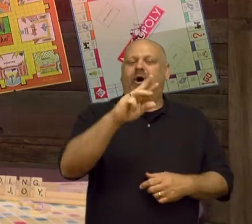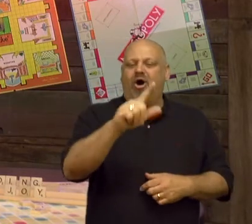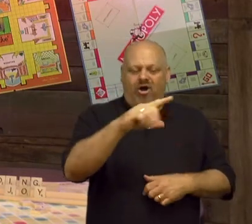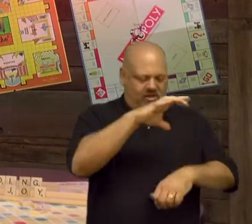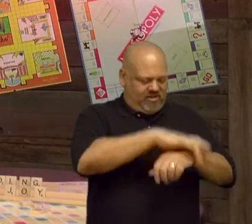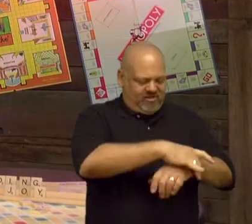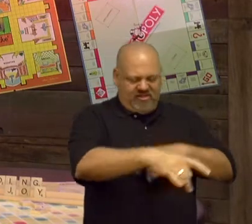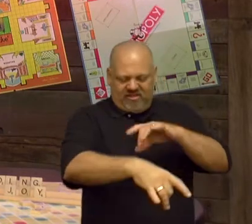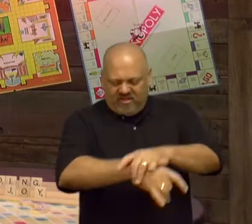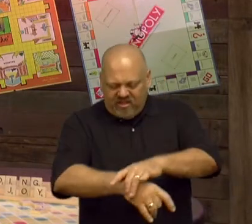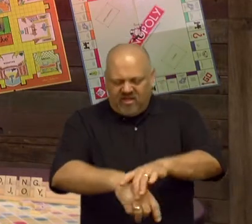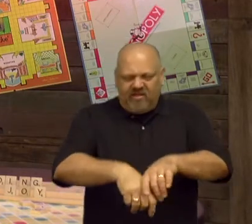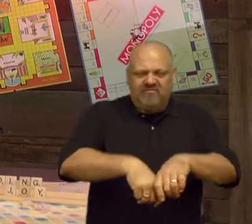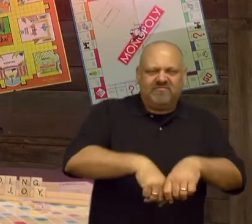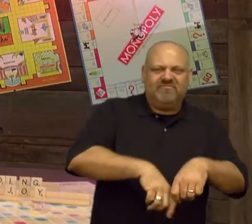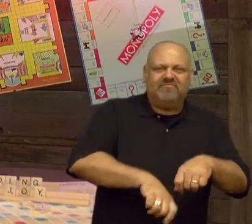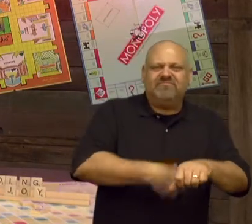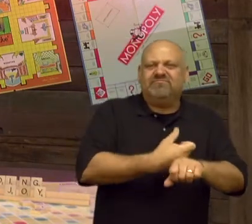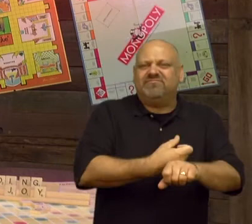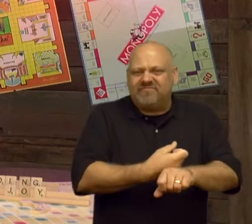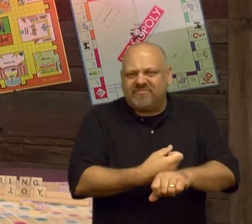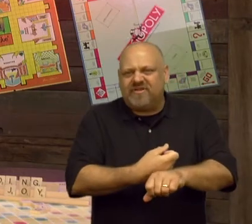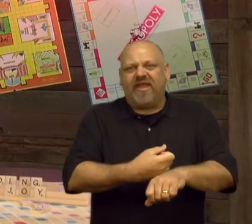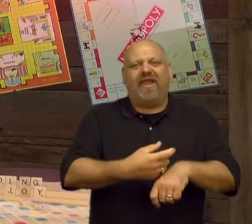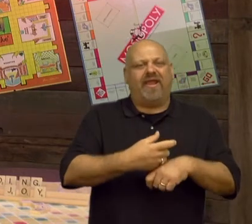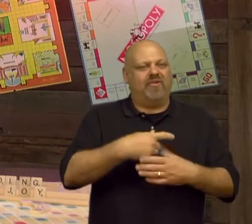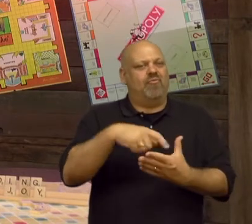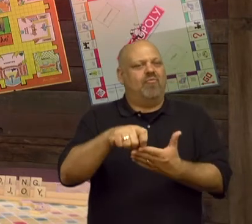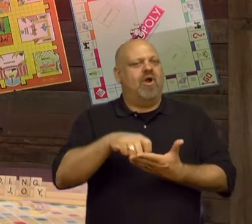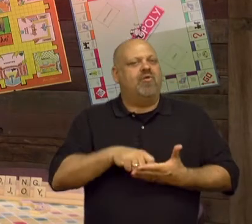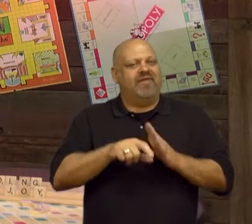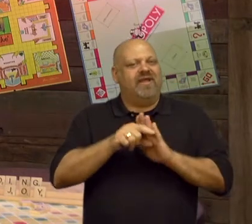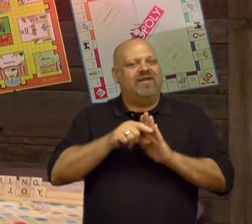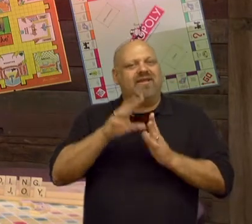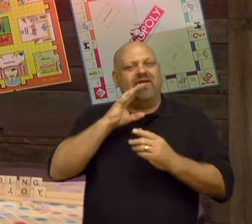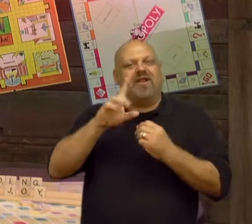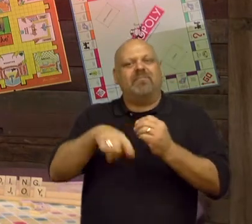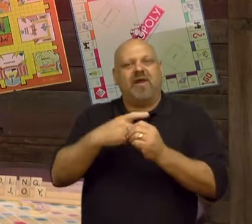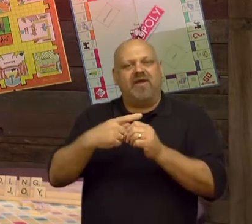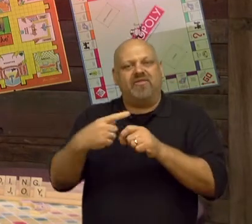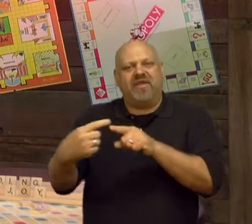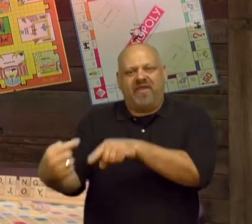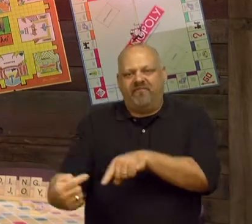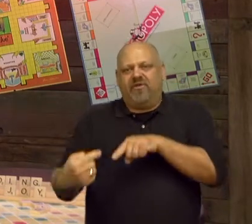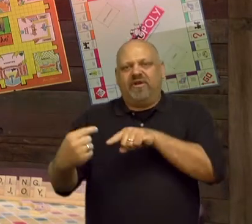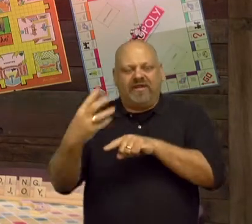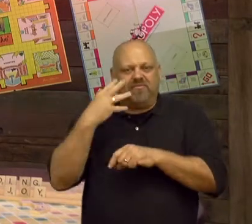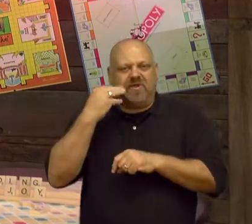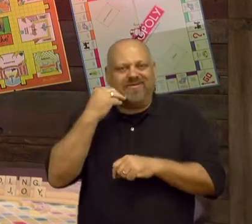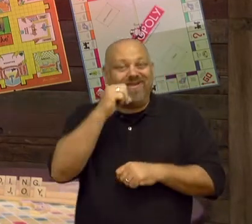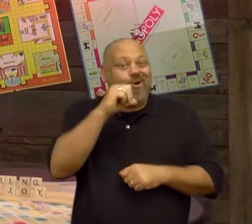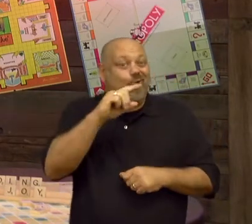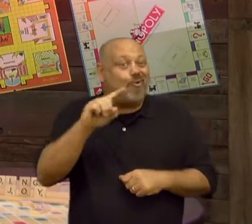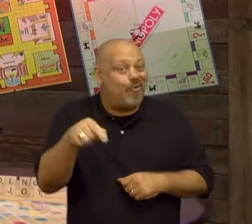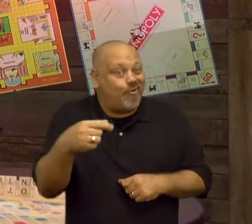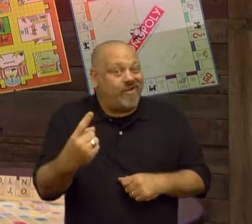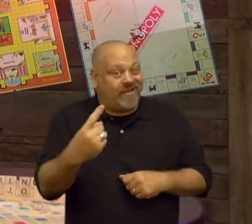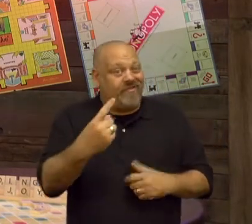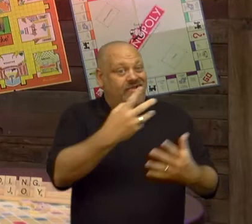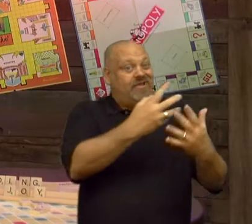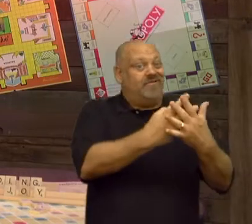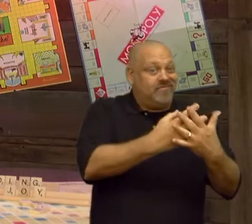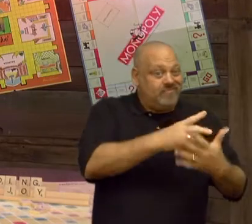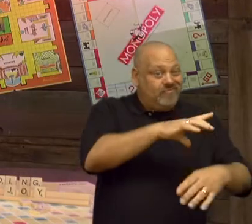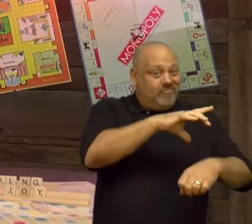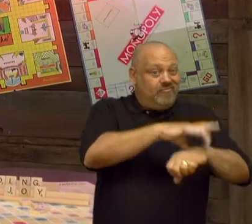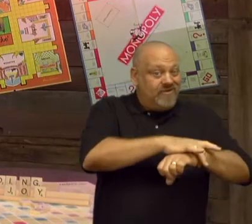talking about the adversity that he was experiencing. Not only was he in chains and in prison for preaching